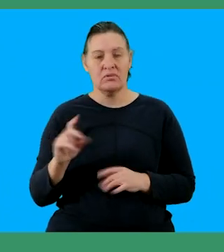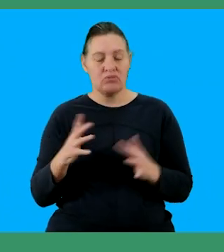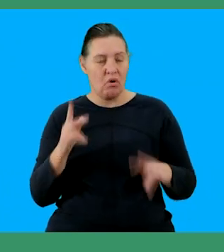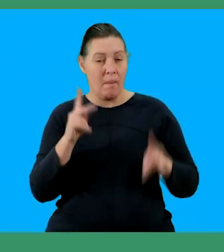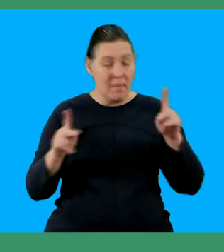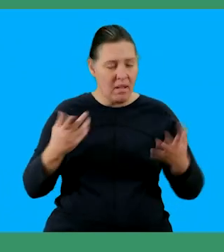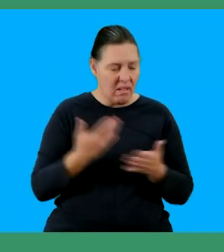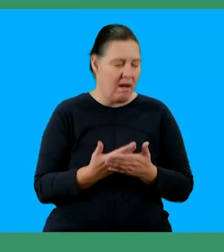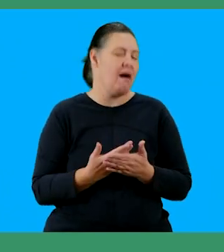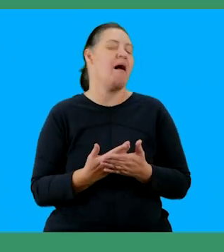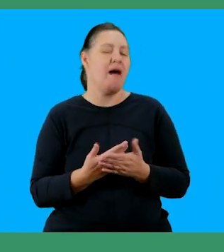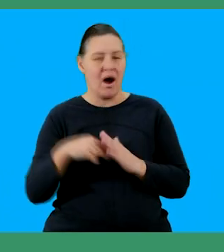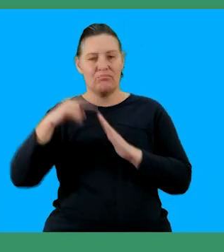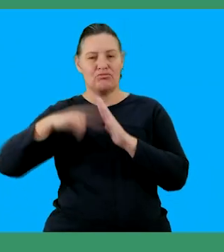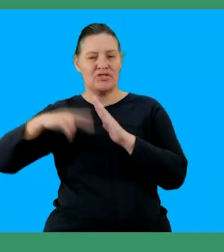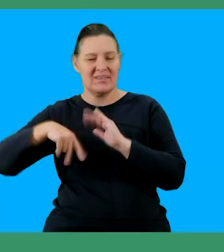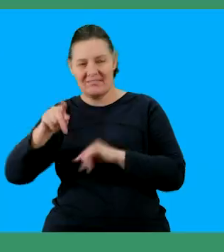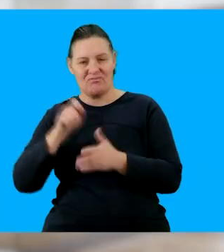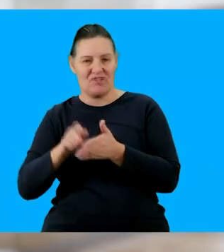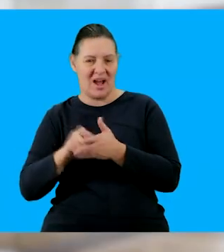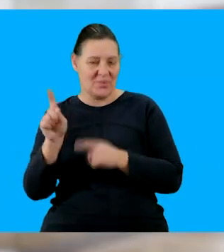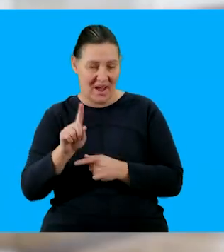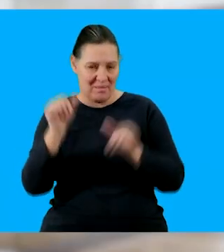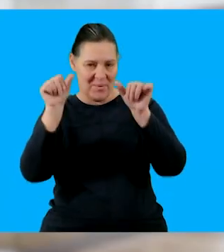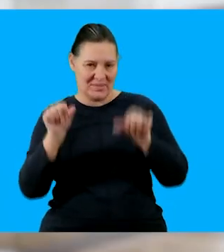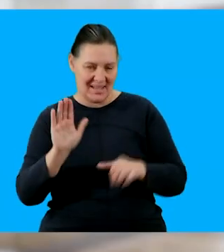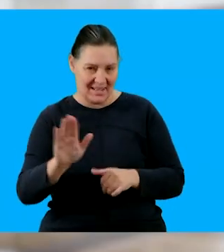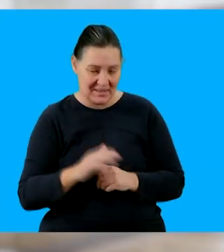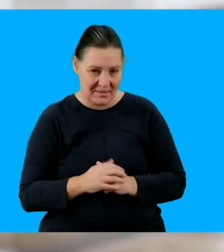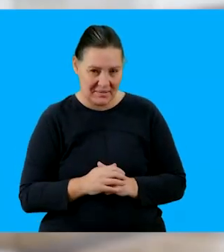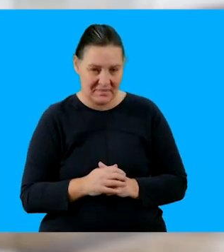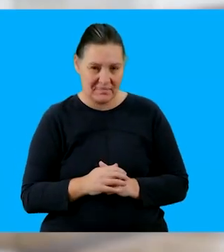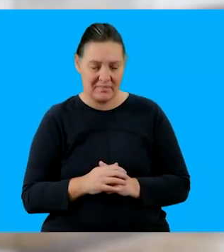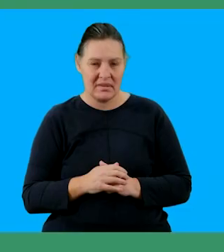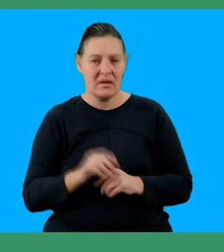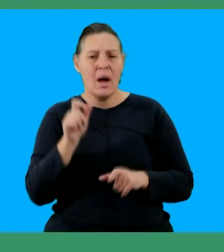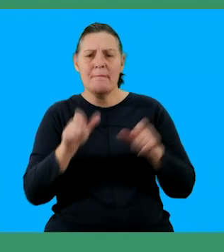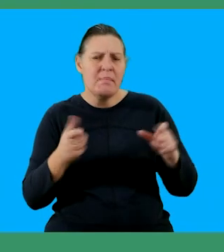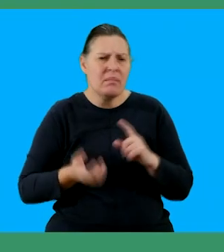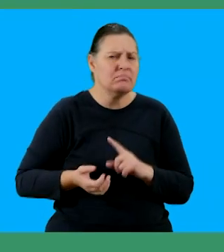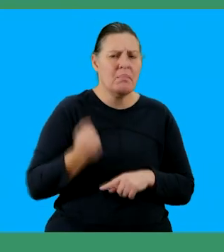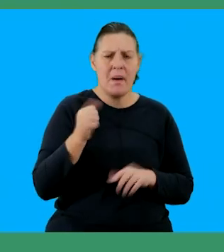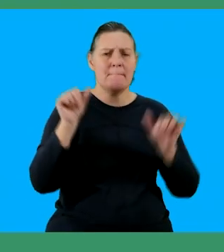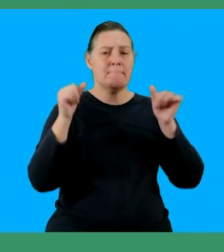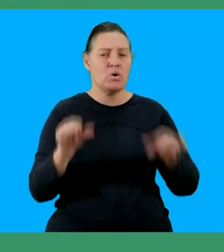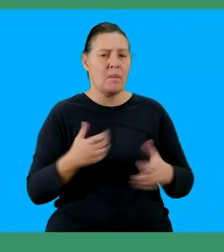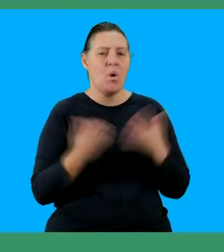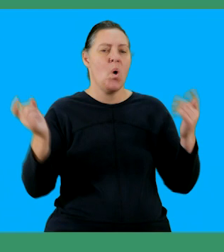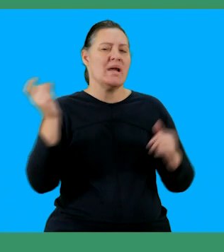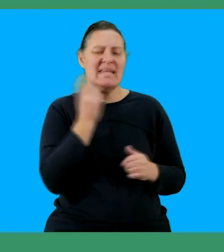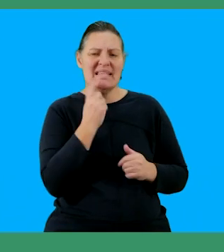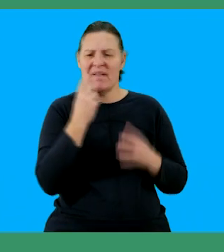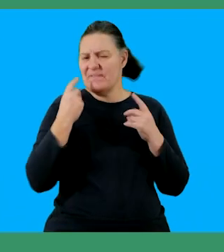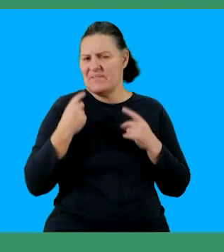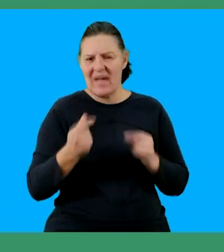so that people can be able to read what's written on the poster. People must find the poster easy